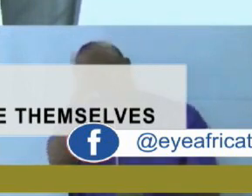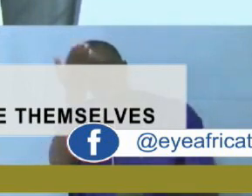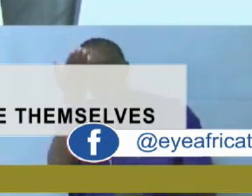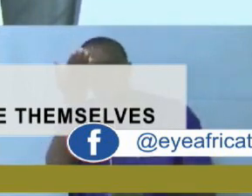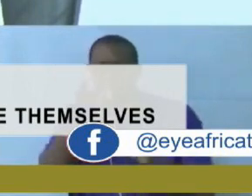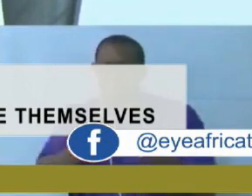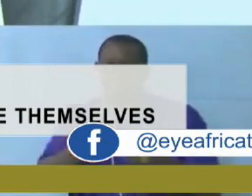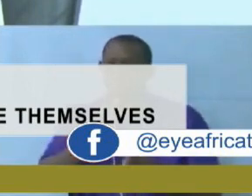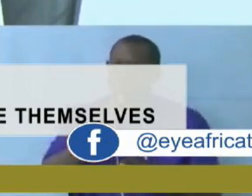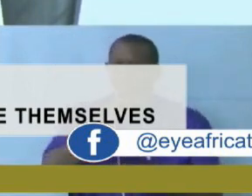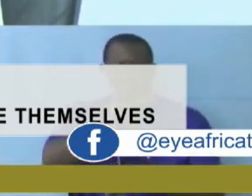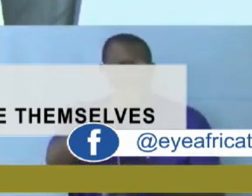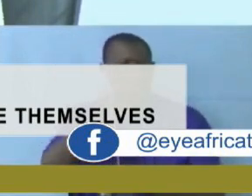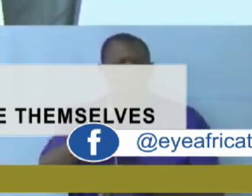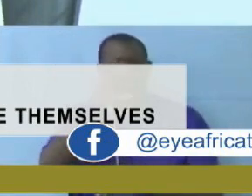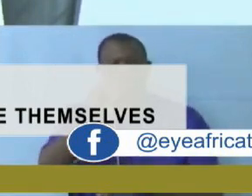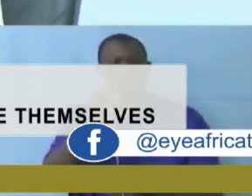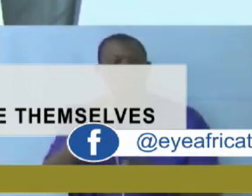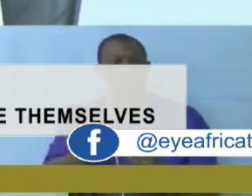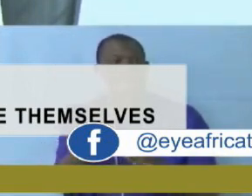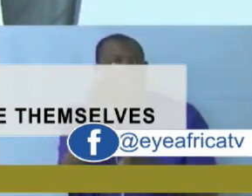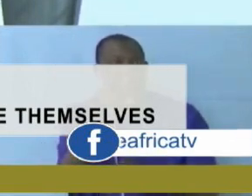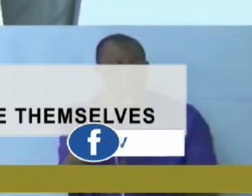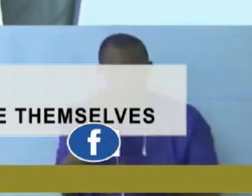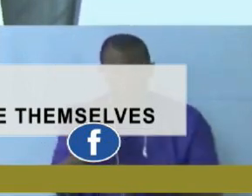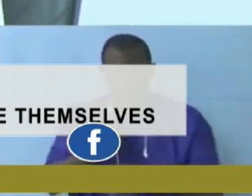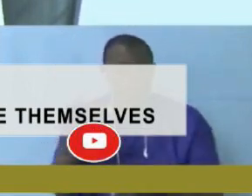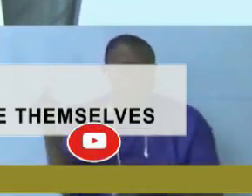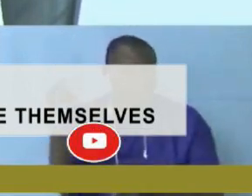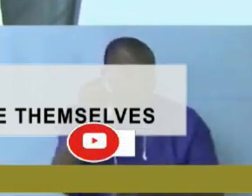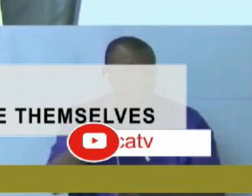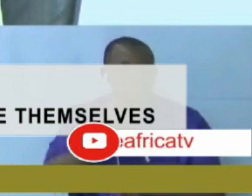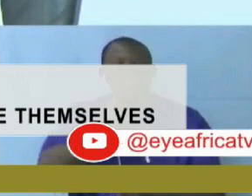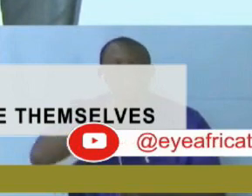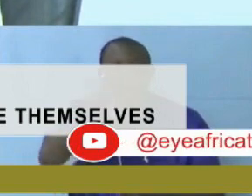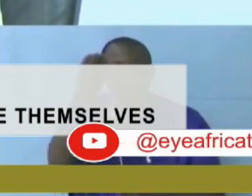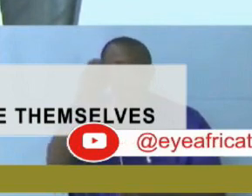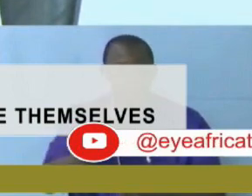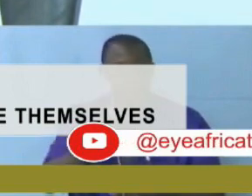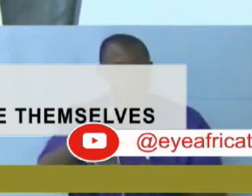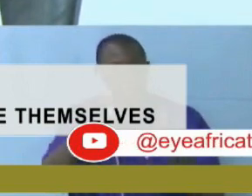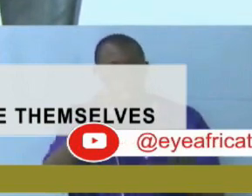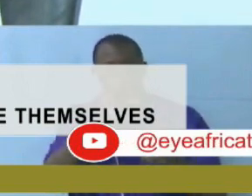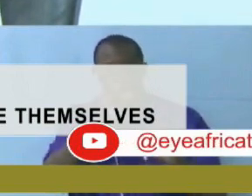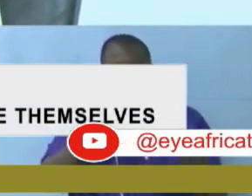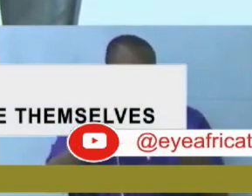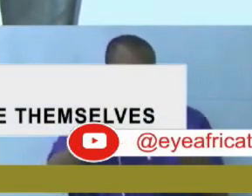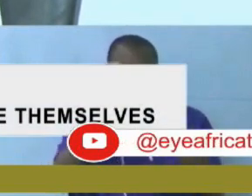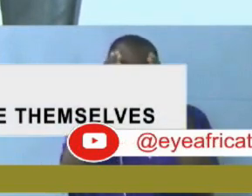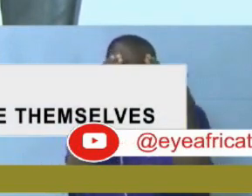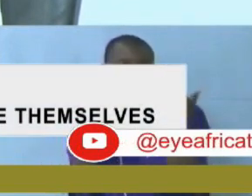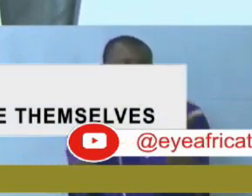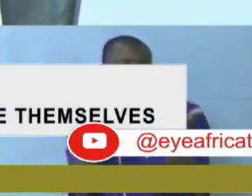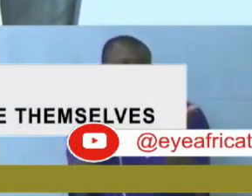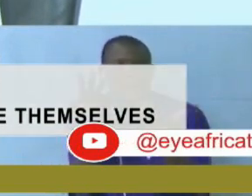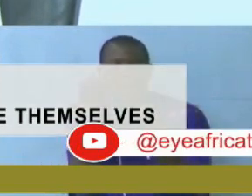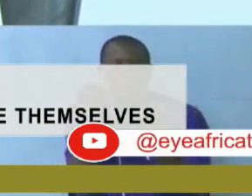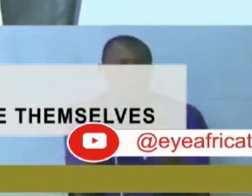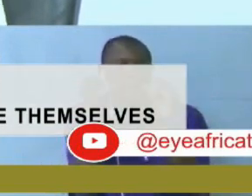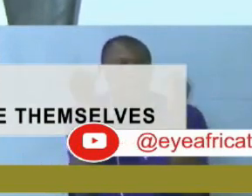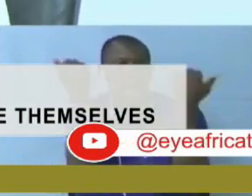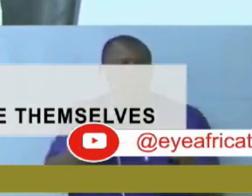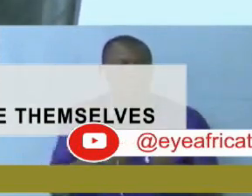know. So Lola, time you go guys and then you did the work. Don't have no kind of so you up there are Lola,